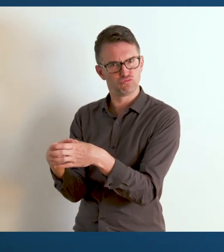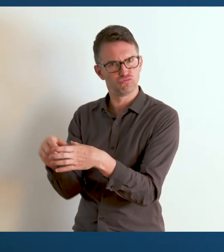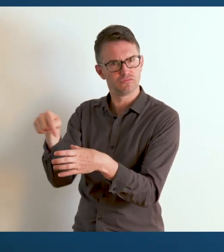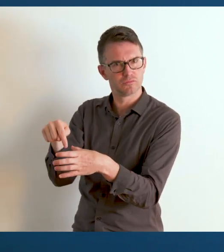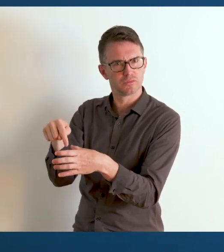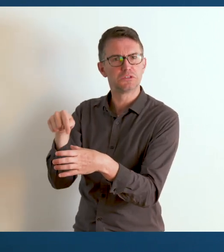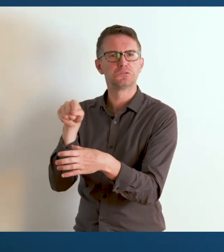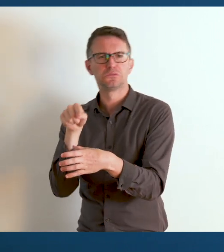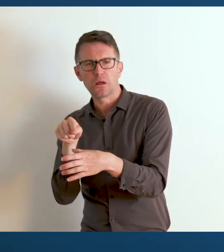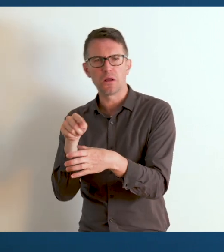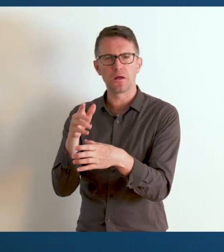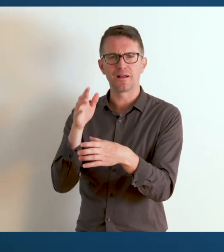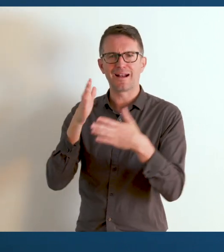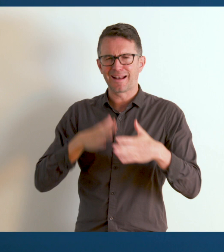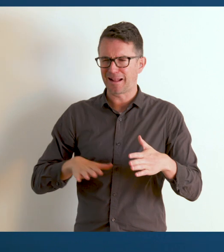to make